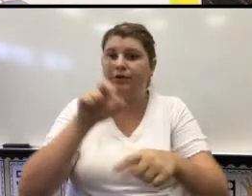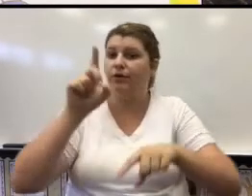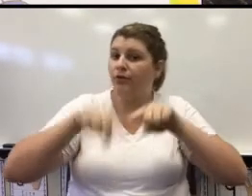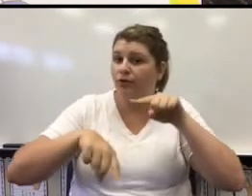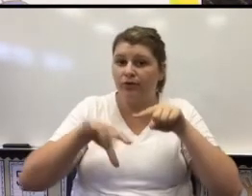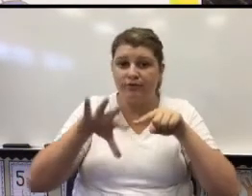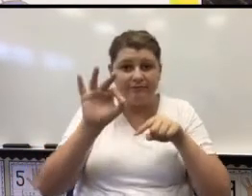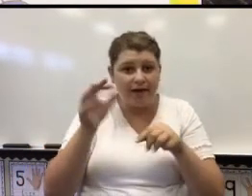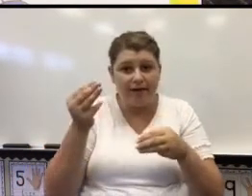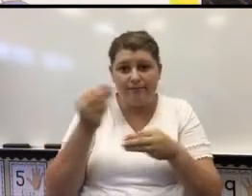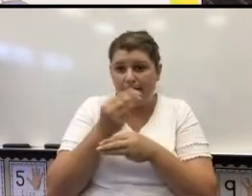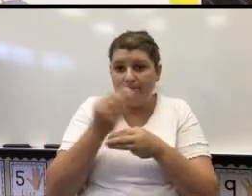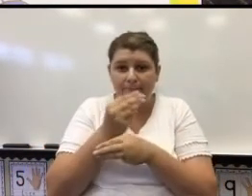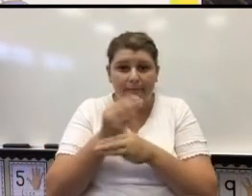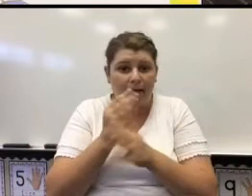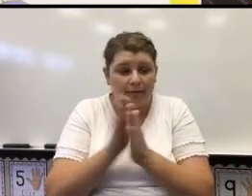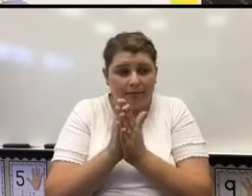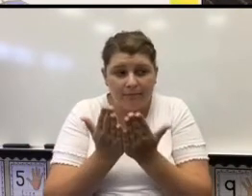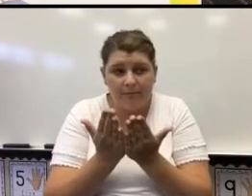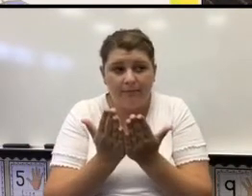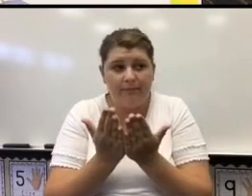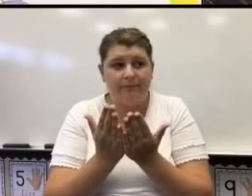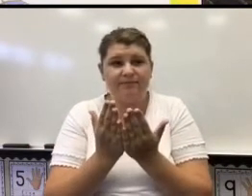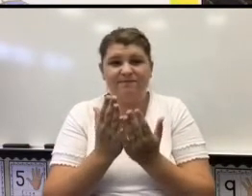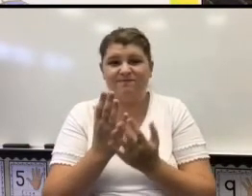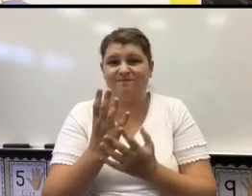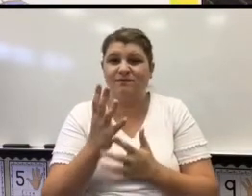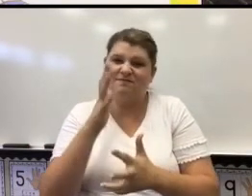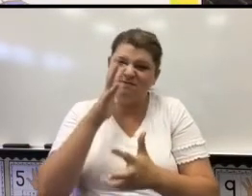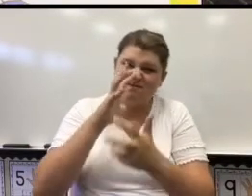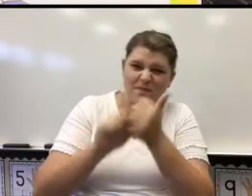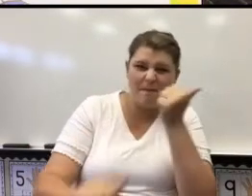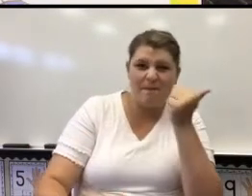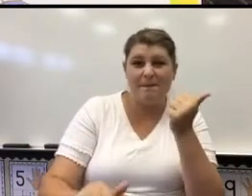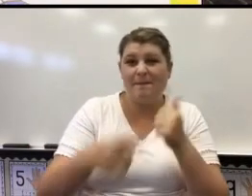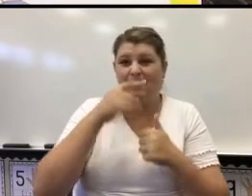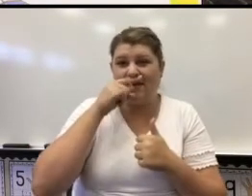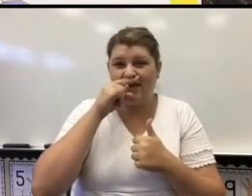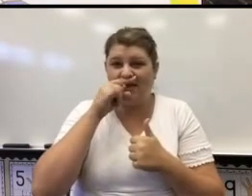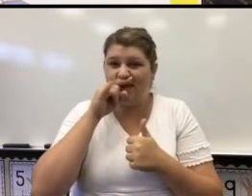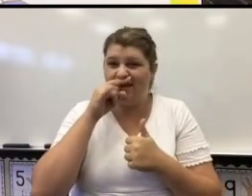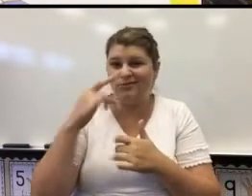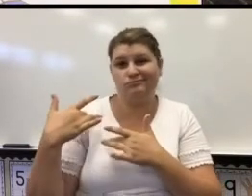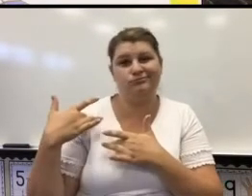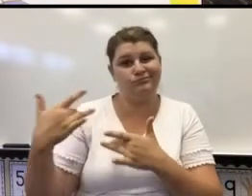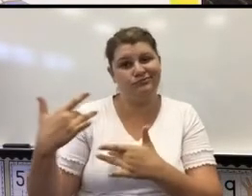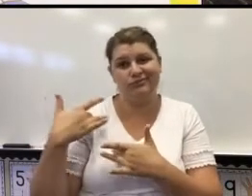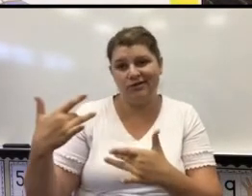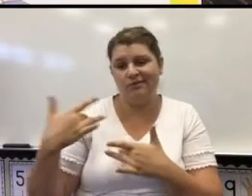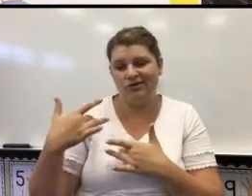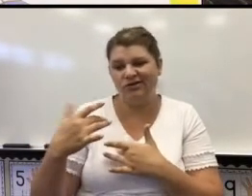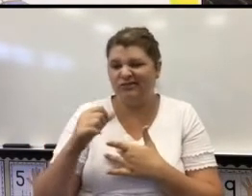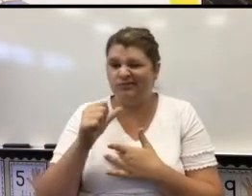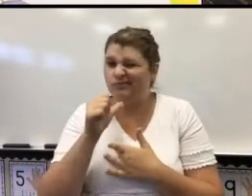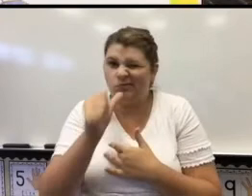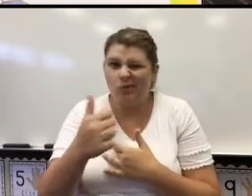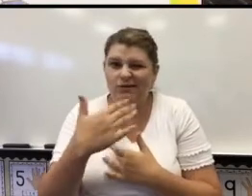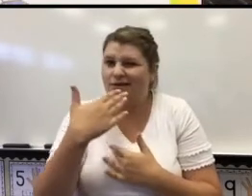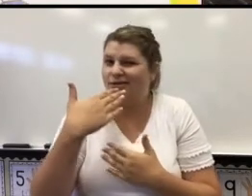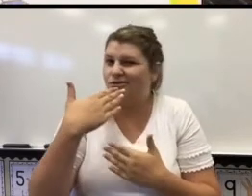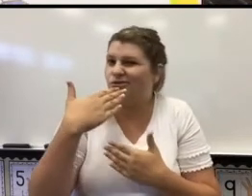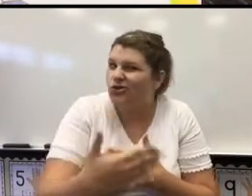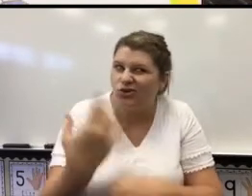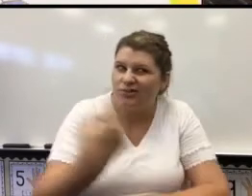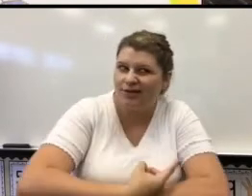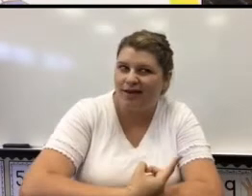with the soccer ball and had to go to the nurse. I couldn't find my math workbook. A few of the mean kids were doing their usual mean